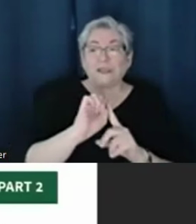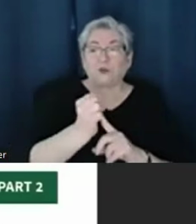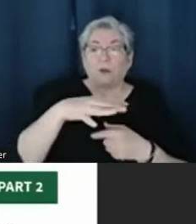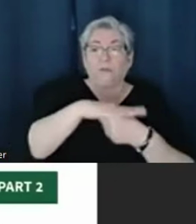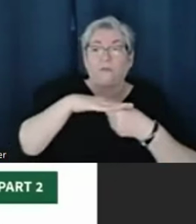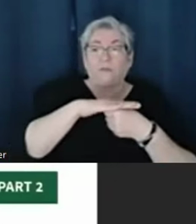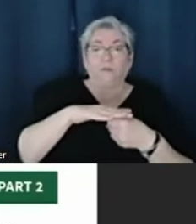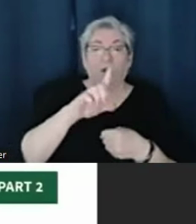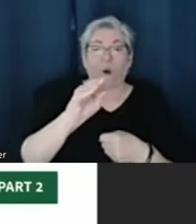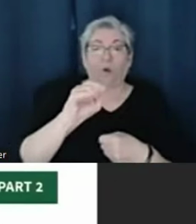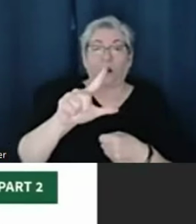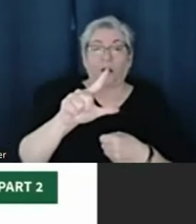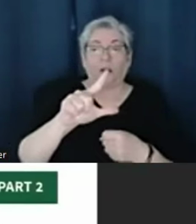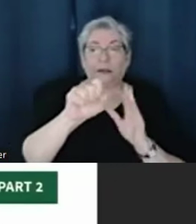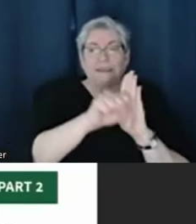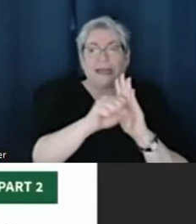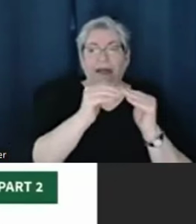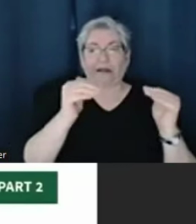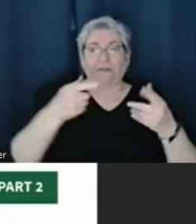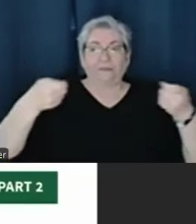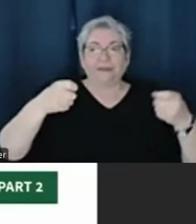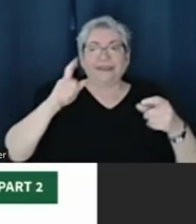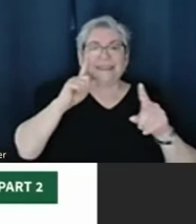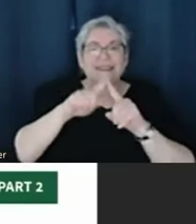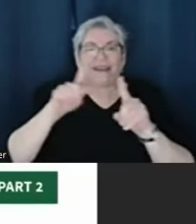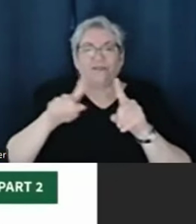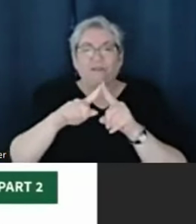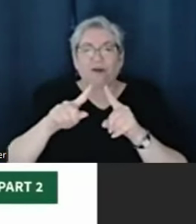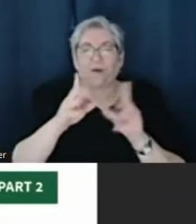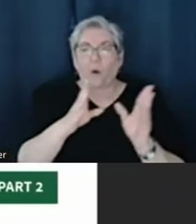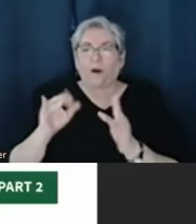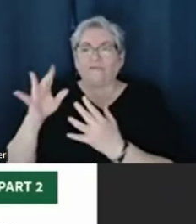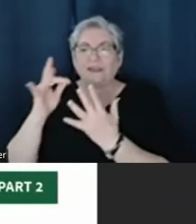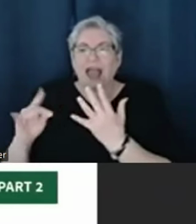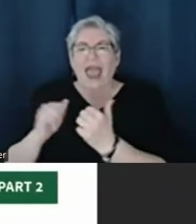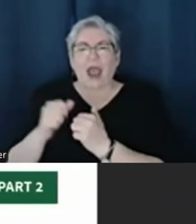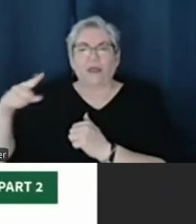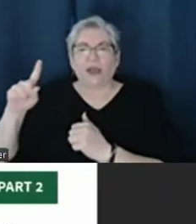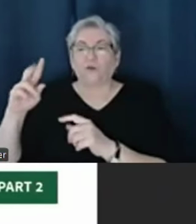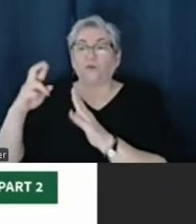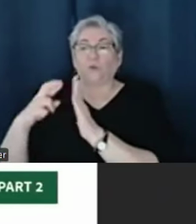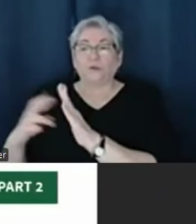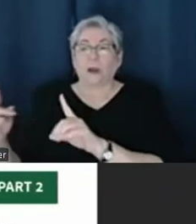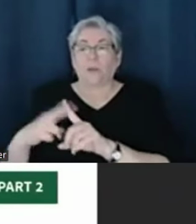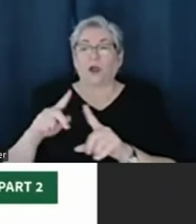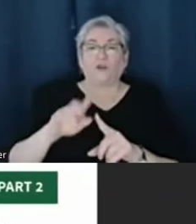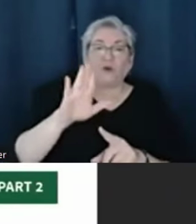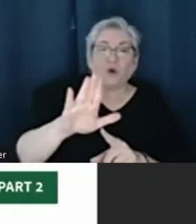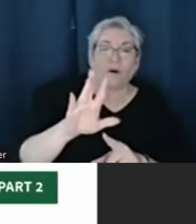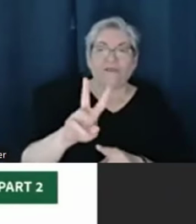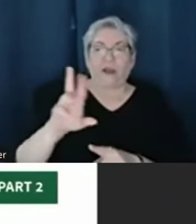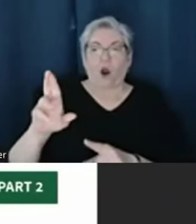level is governed by different orders of selection and other rules that may apply for your particular VR agency.